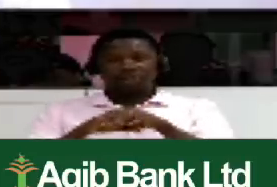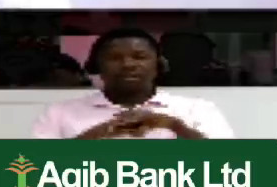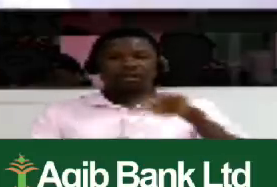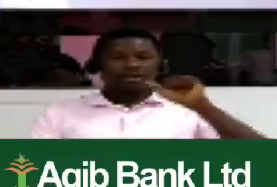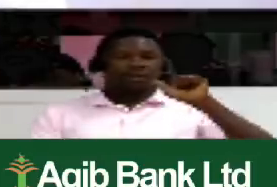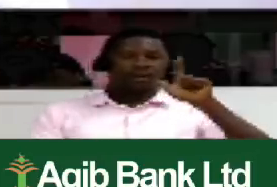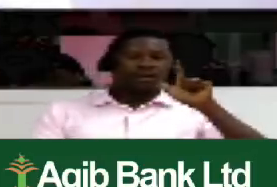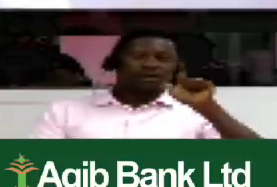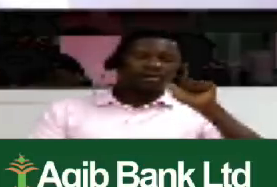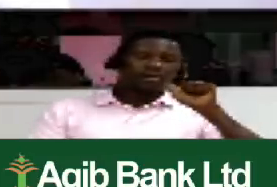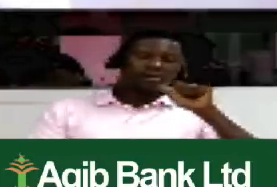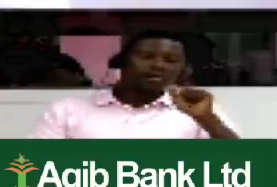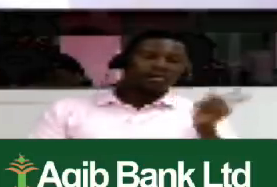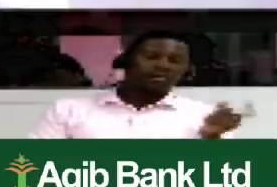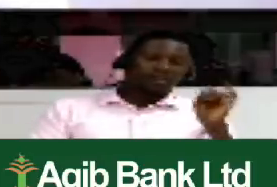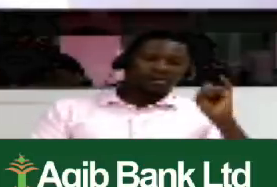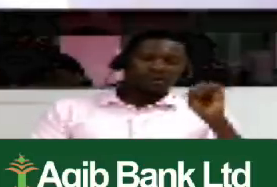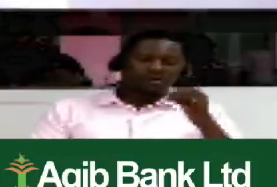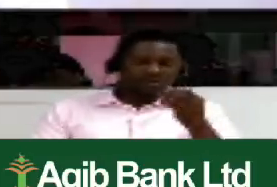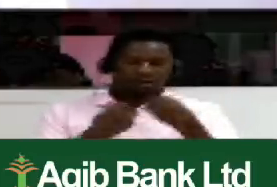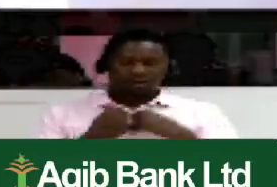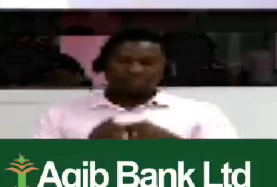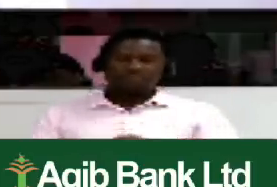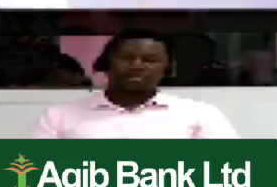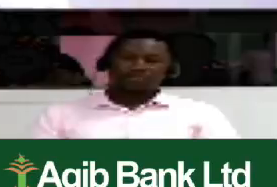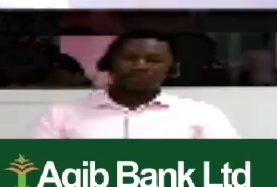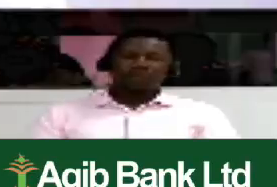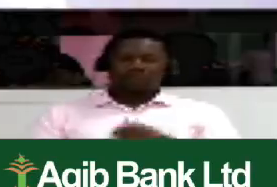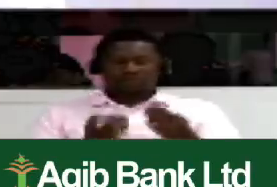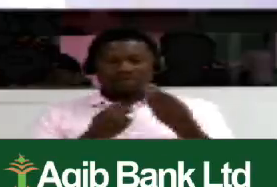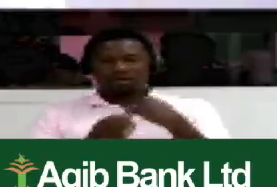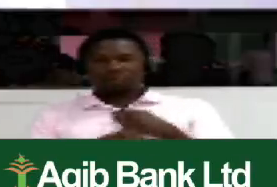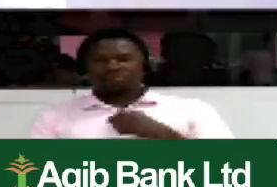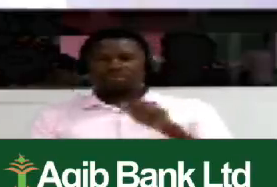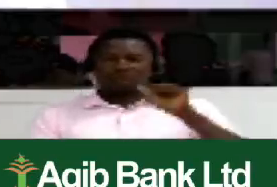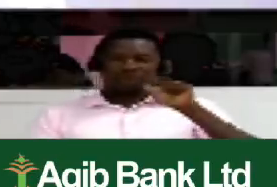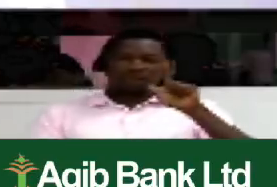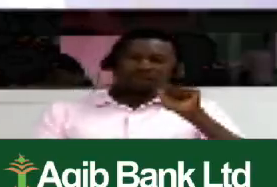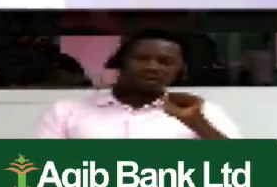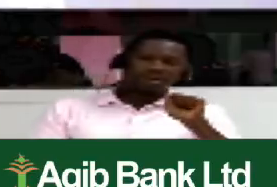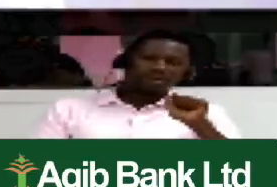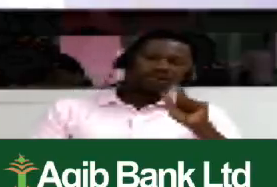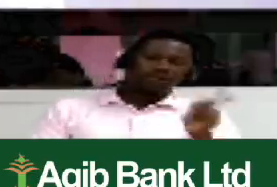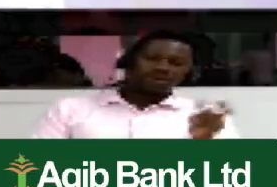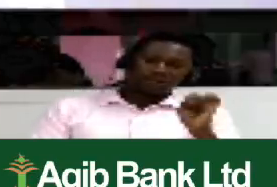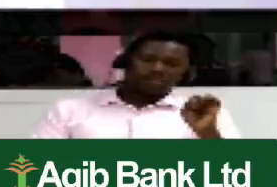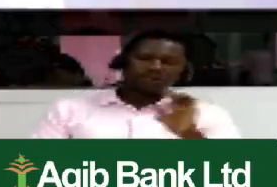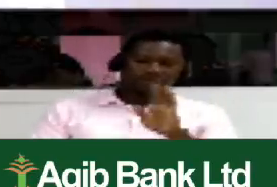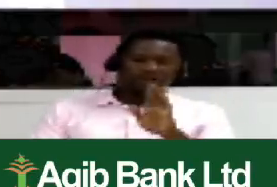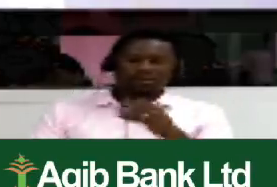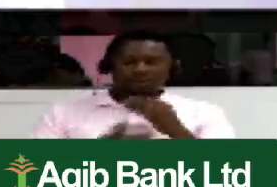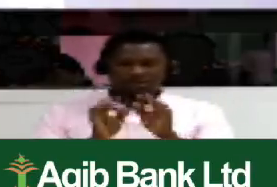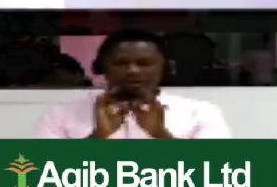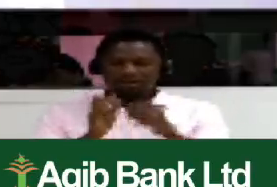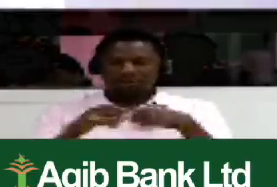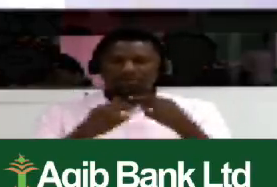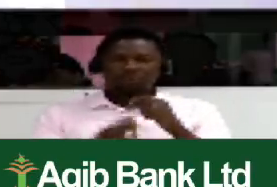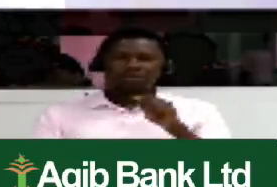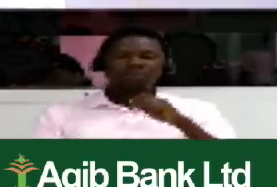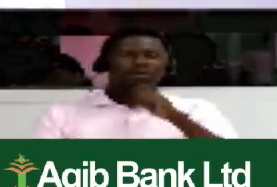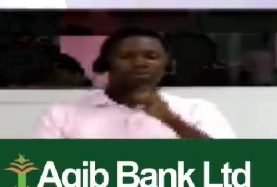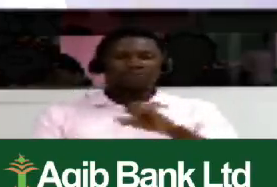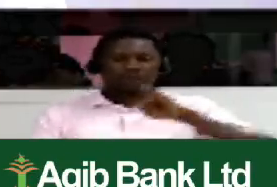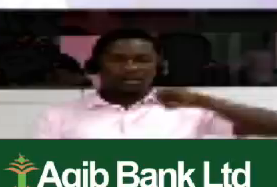to Alaji Gianna. Yeah, all right. Please continue with Mr. Ajao. Okay. So when they appeared, the